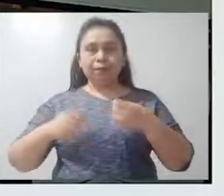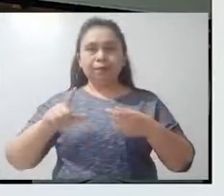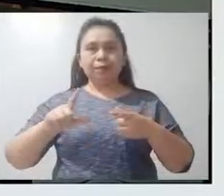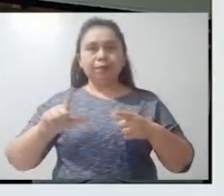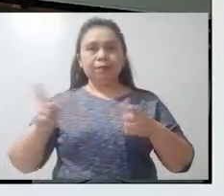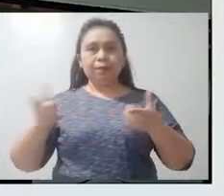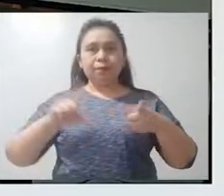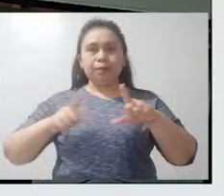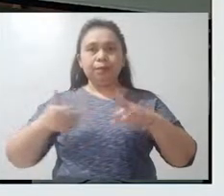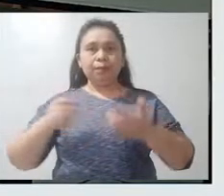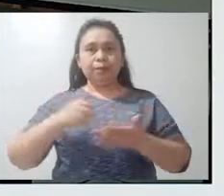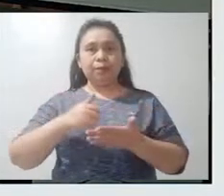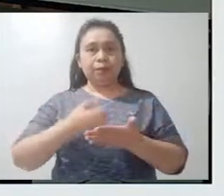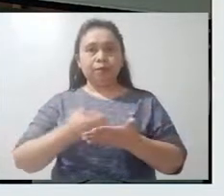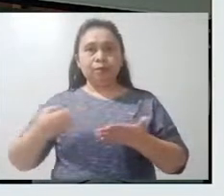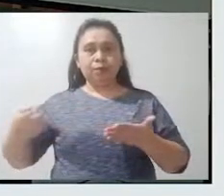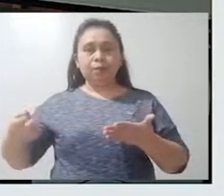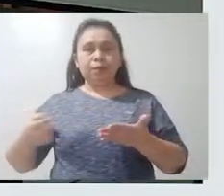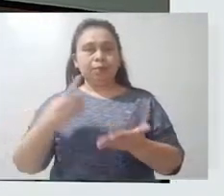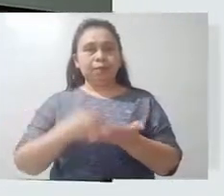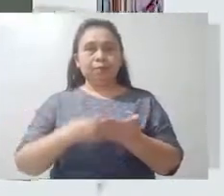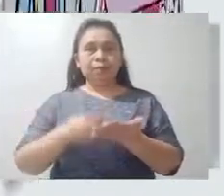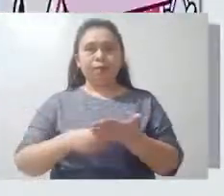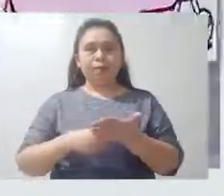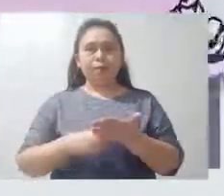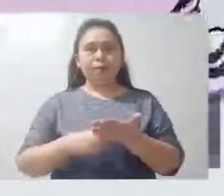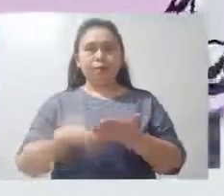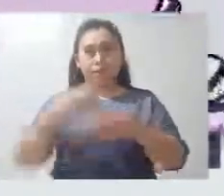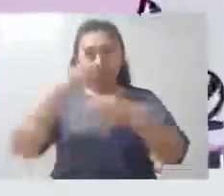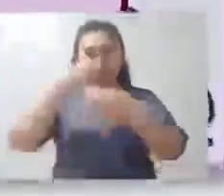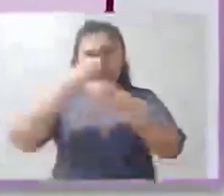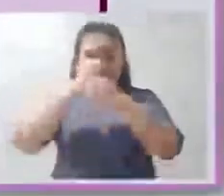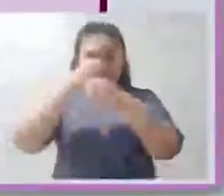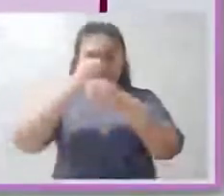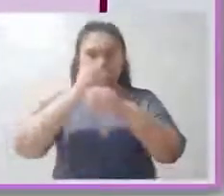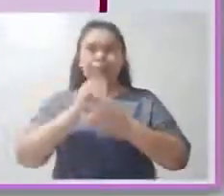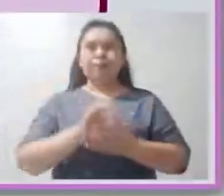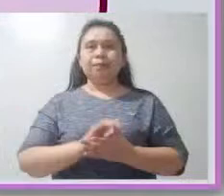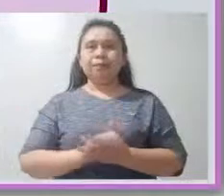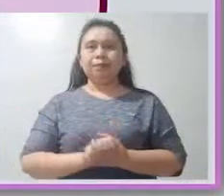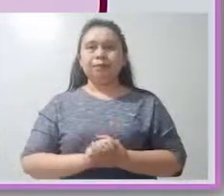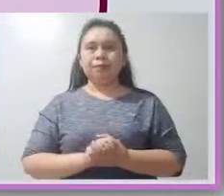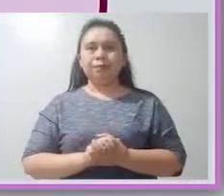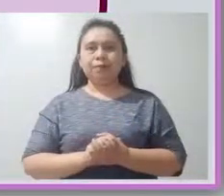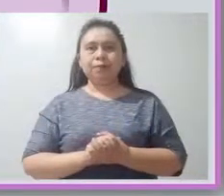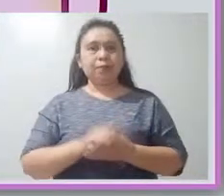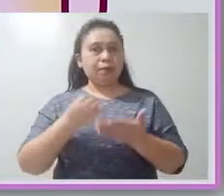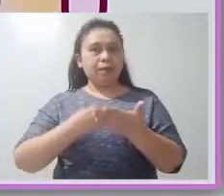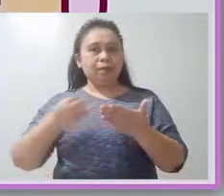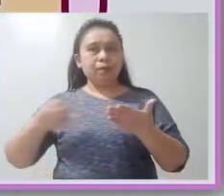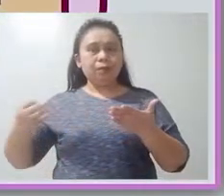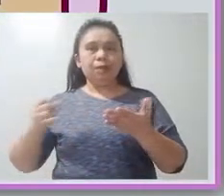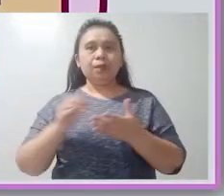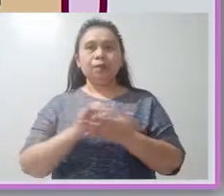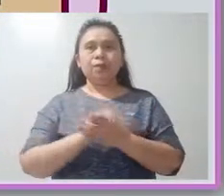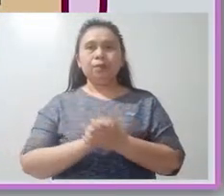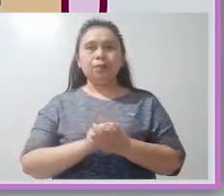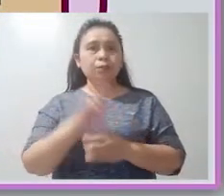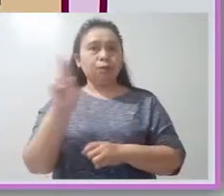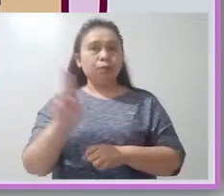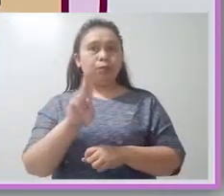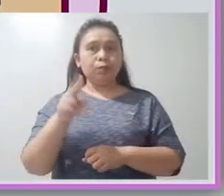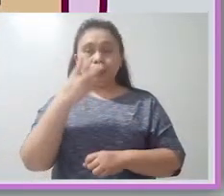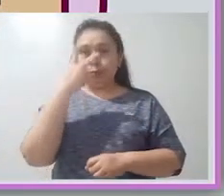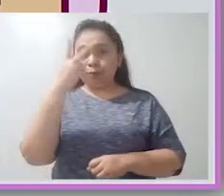The last laboratory equipment that we will discuss is the microscope. This is an